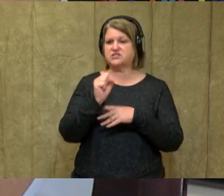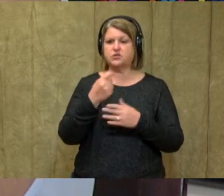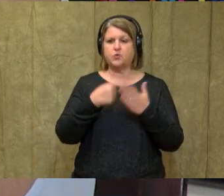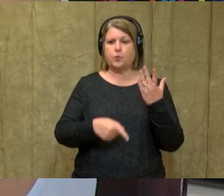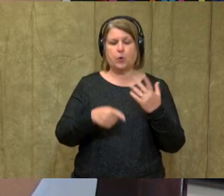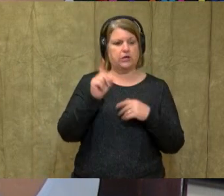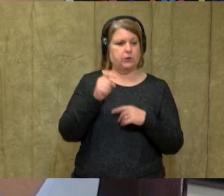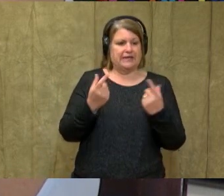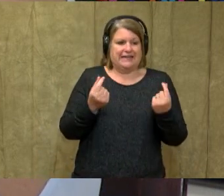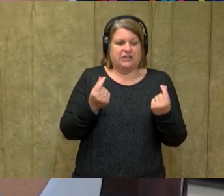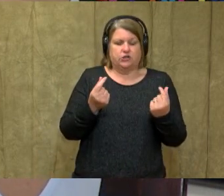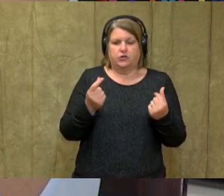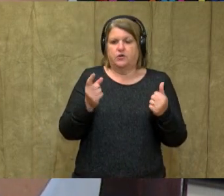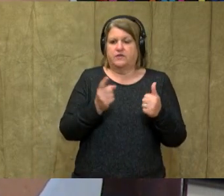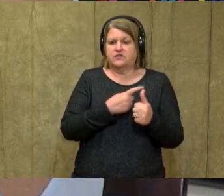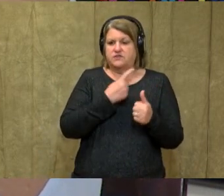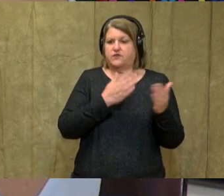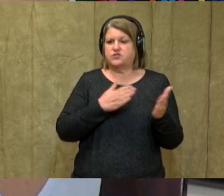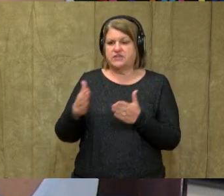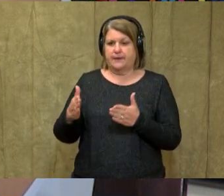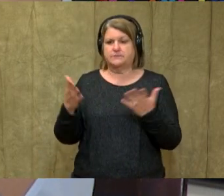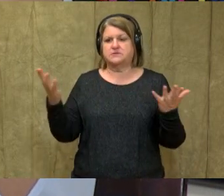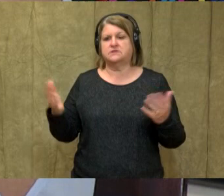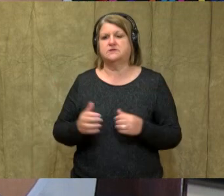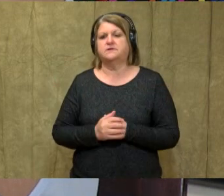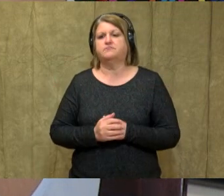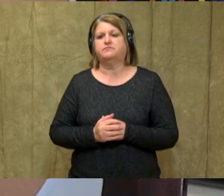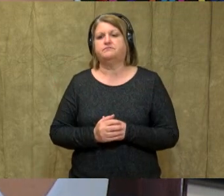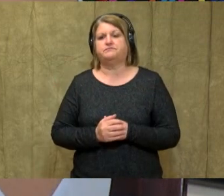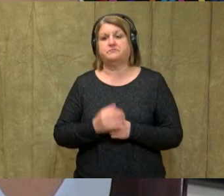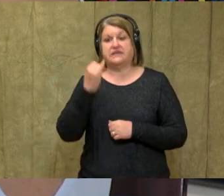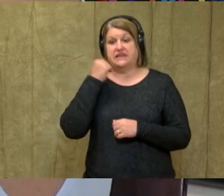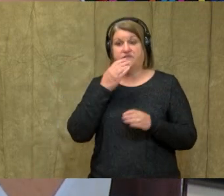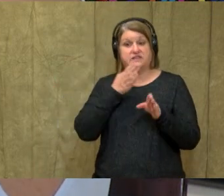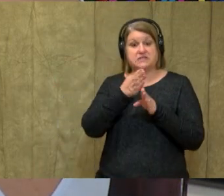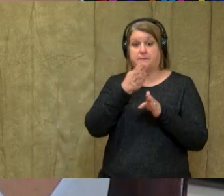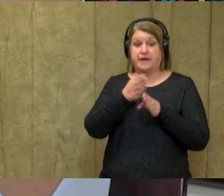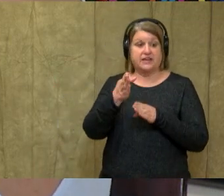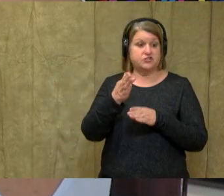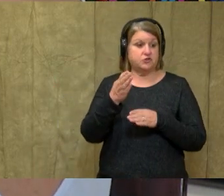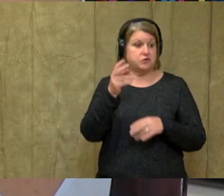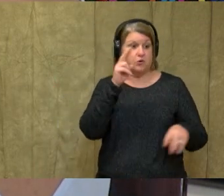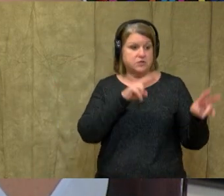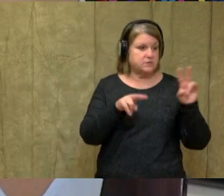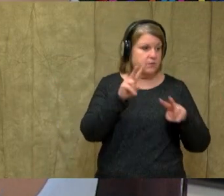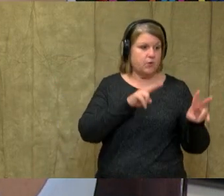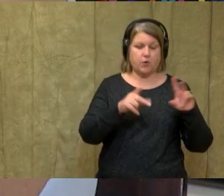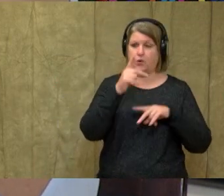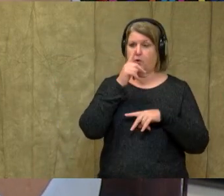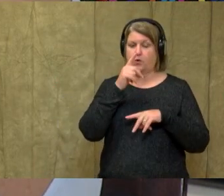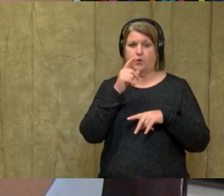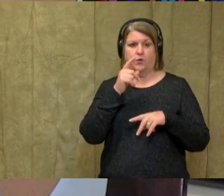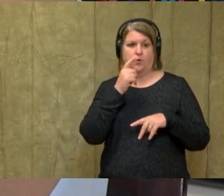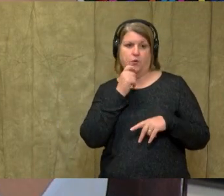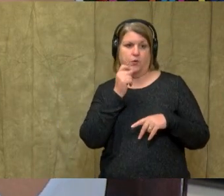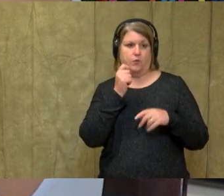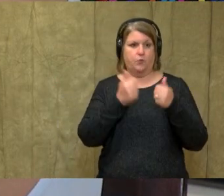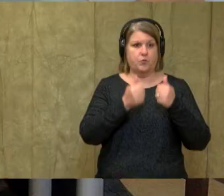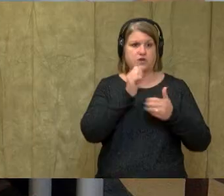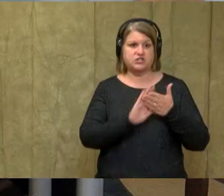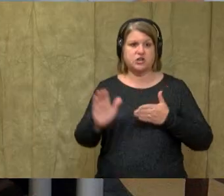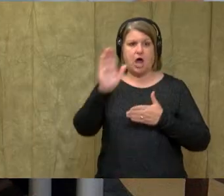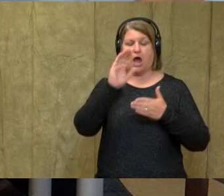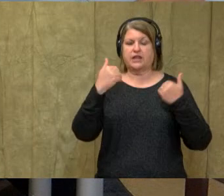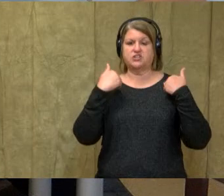So that's the first steps. And then explore, if it's a major, go explore who has this major. Right, and I think that's the